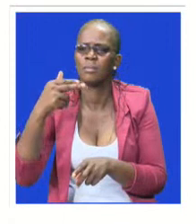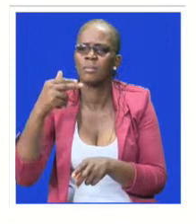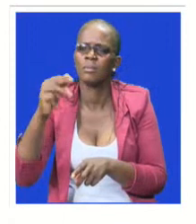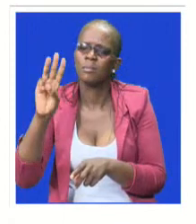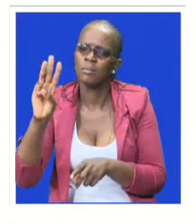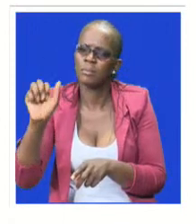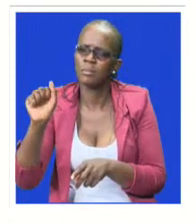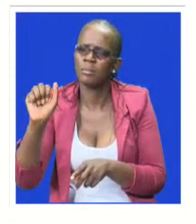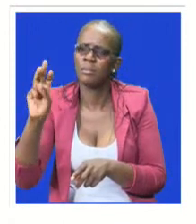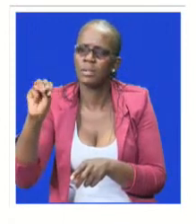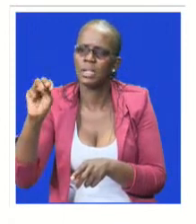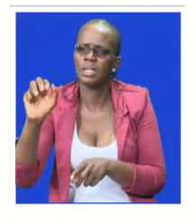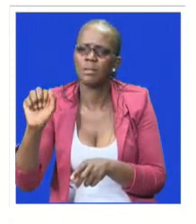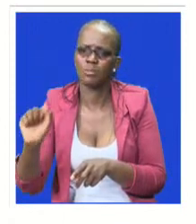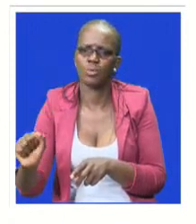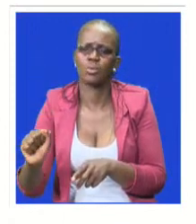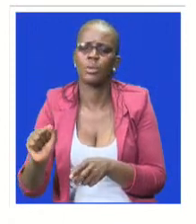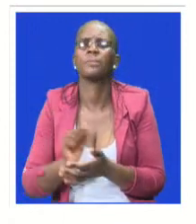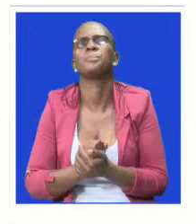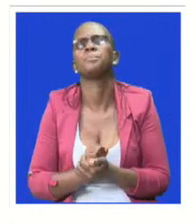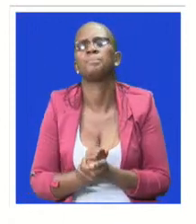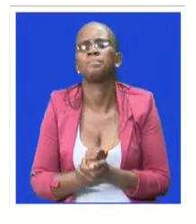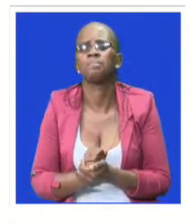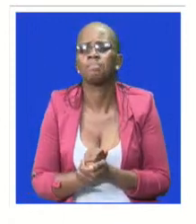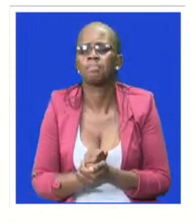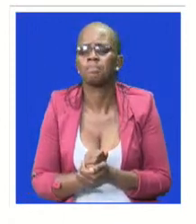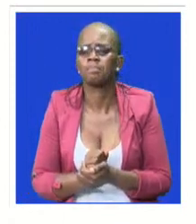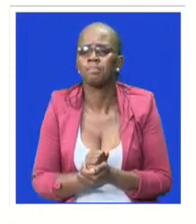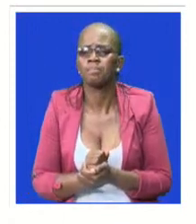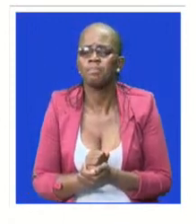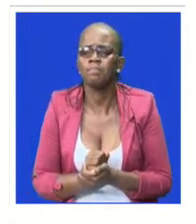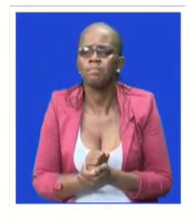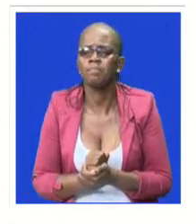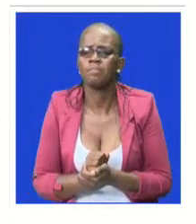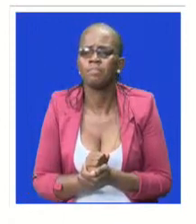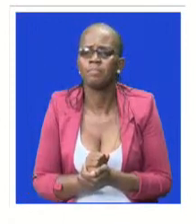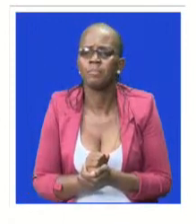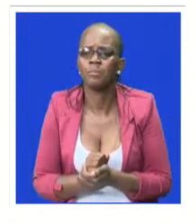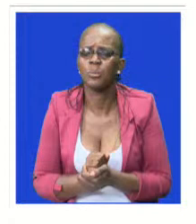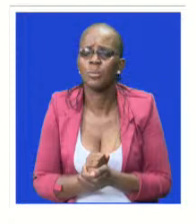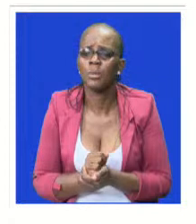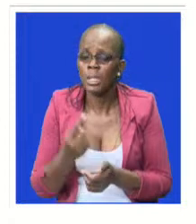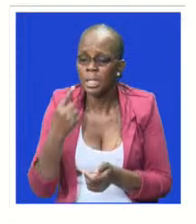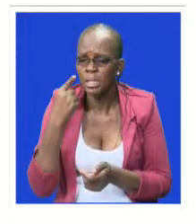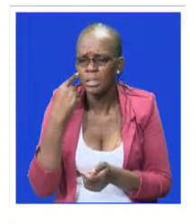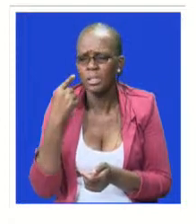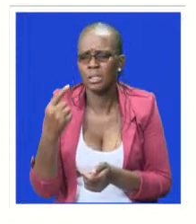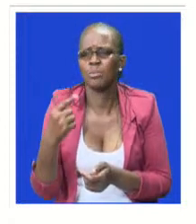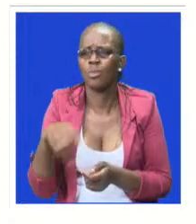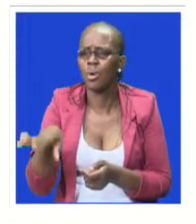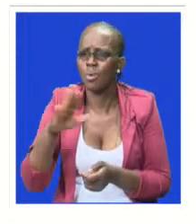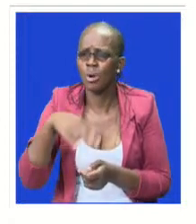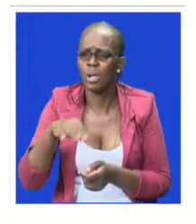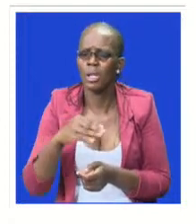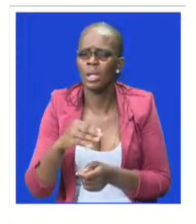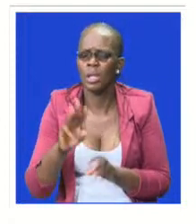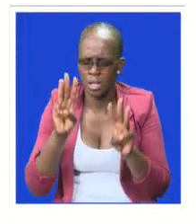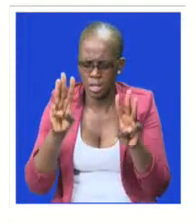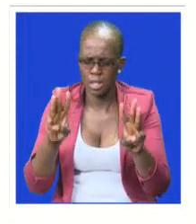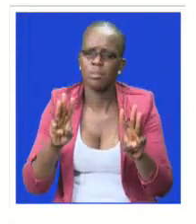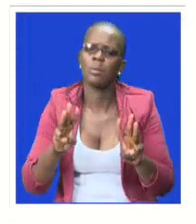lived in the southern African region. Now as we look at these places here, the Kalahari